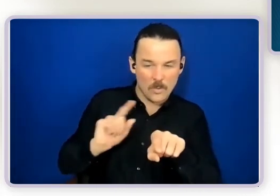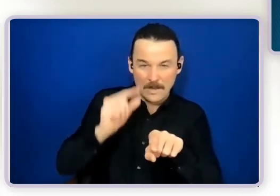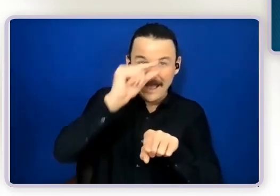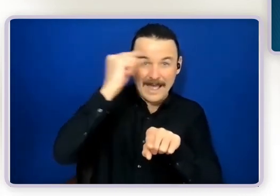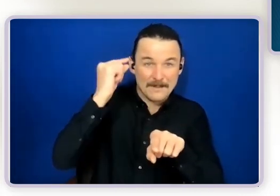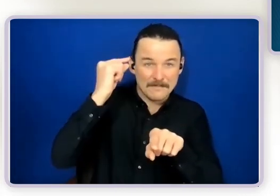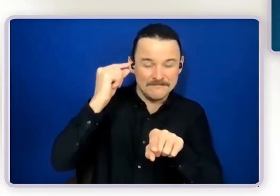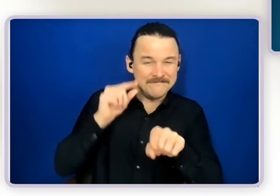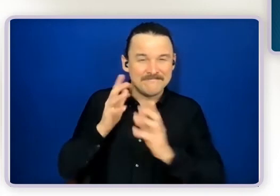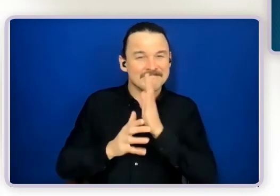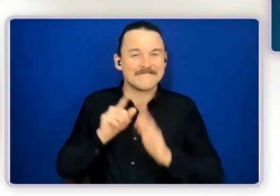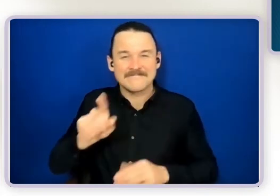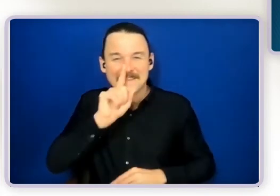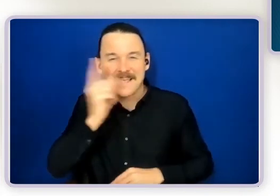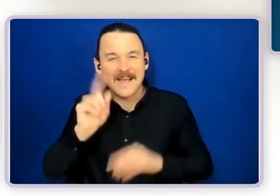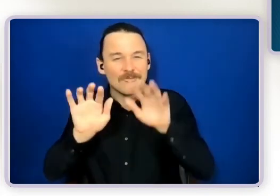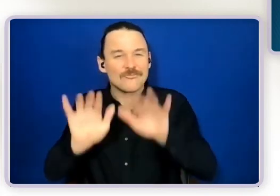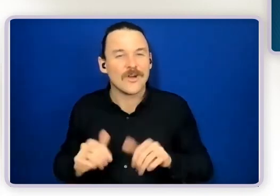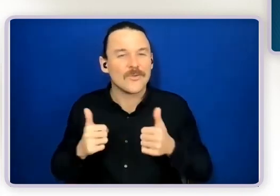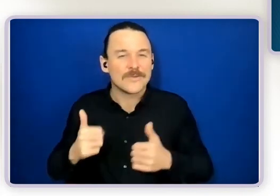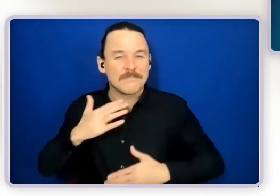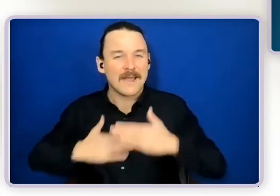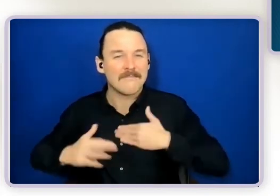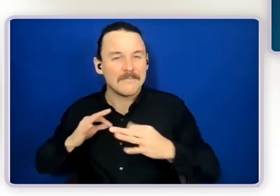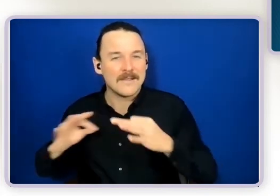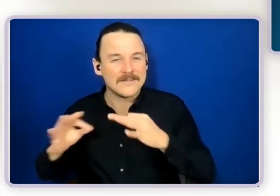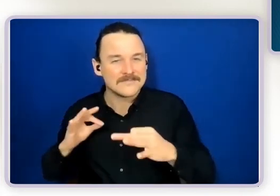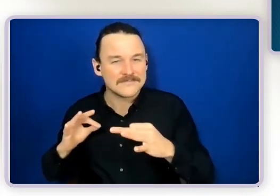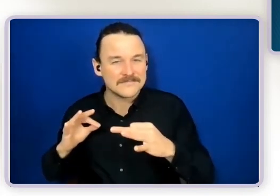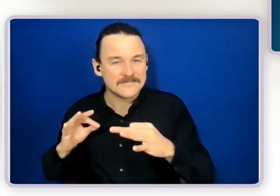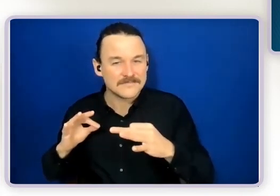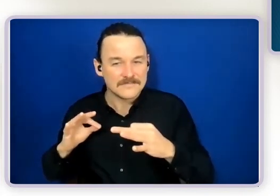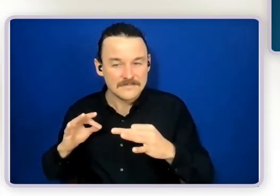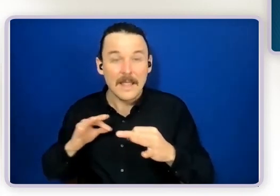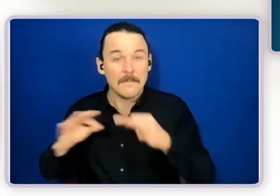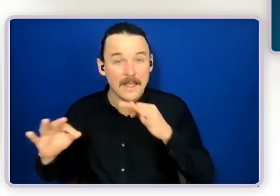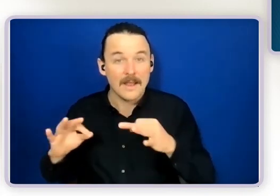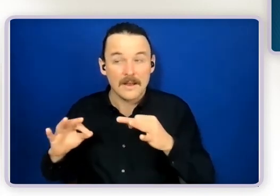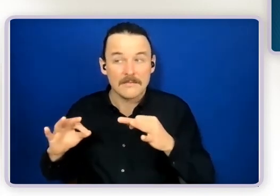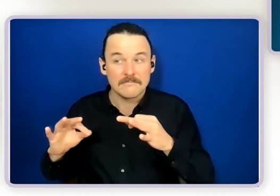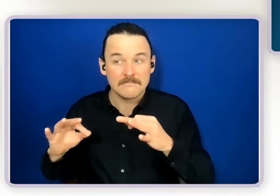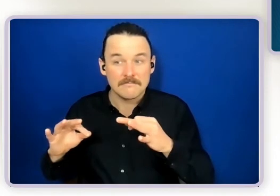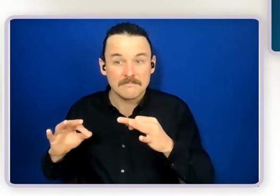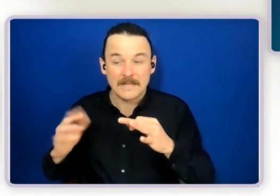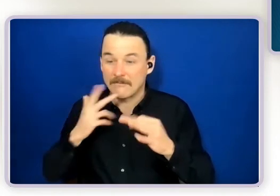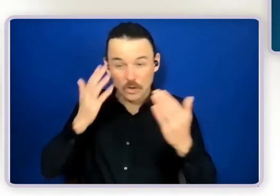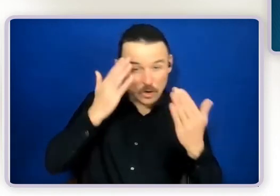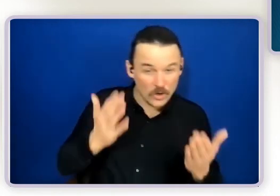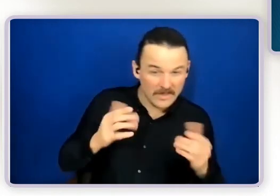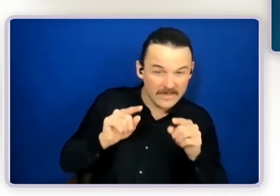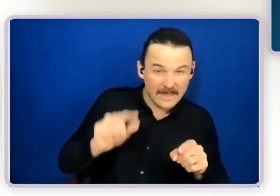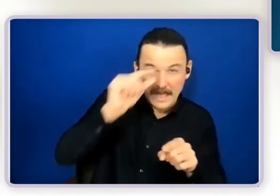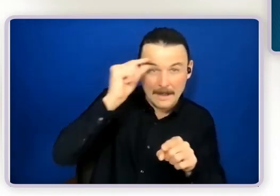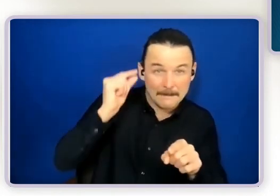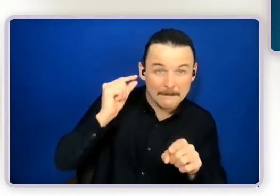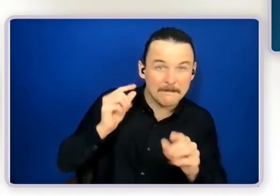plan for that person, an effective behaviour plan? Now, I've given you an